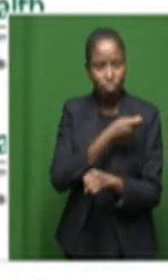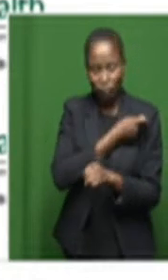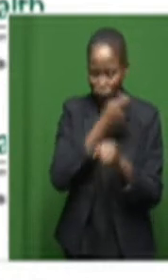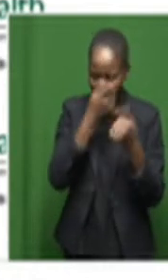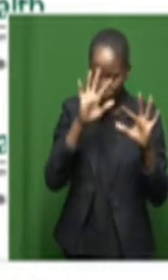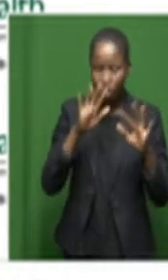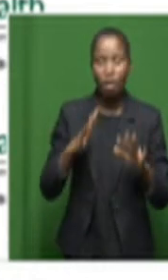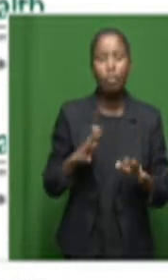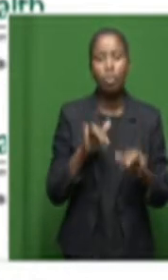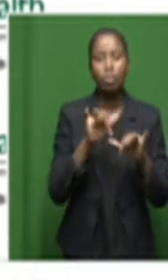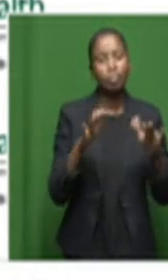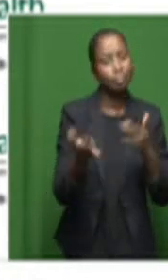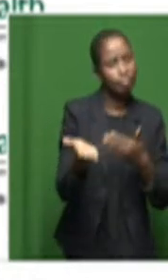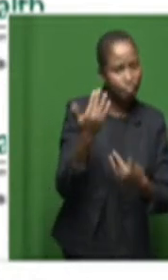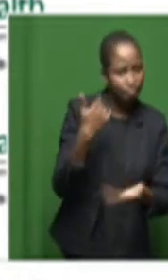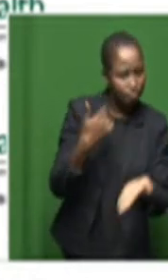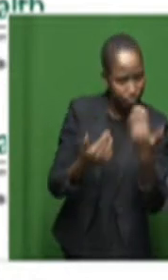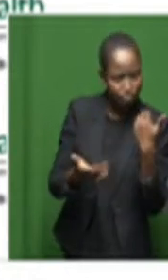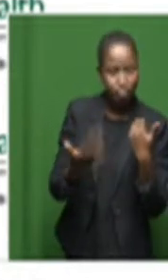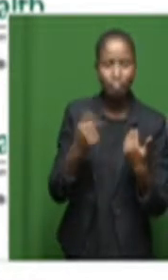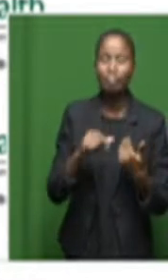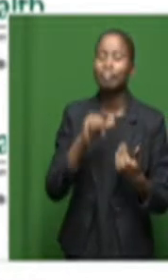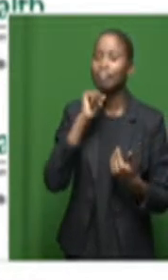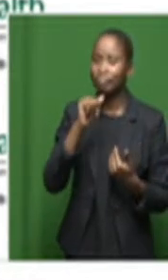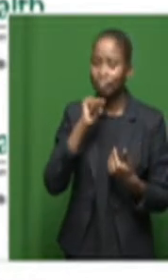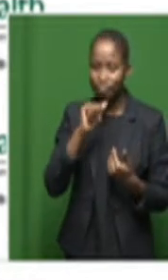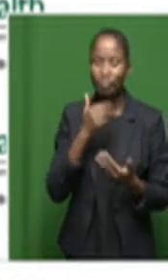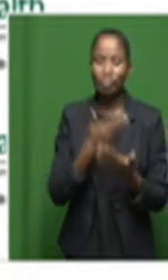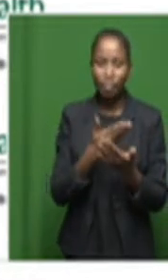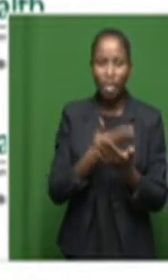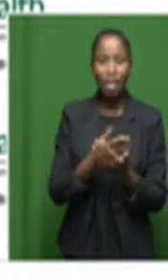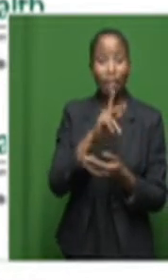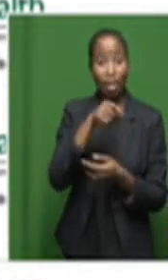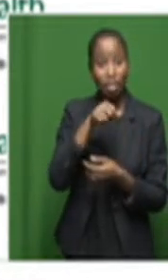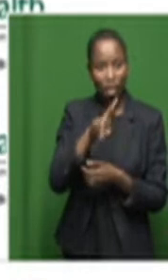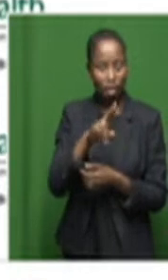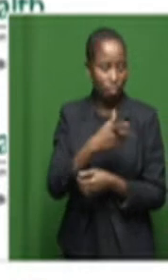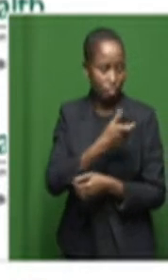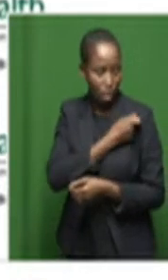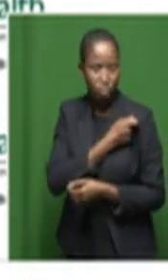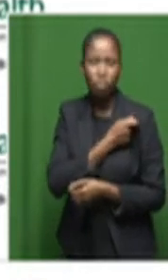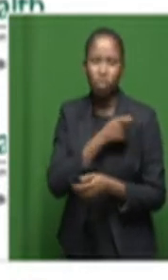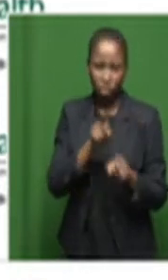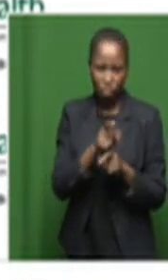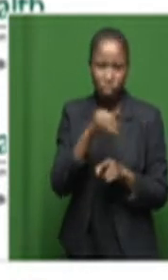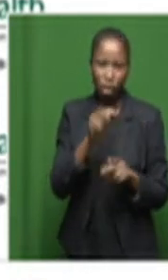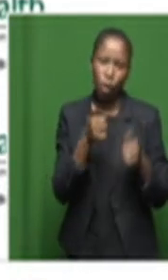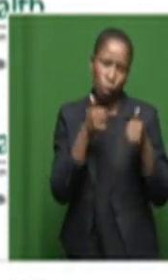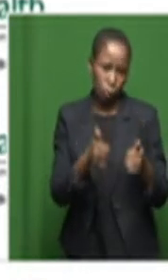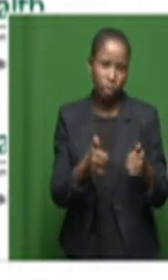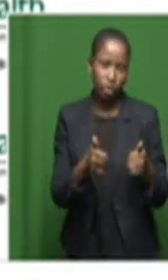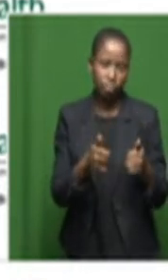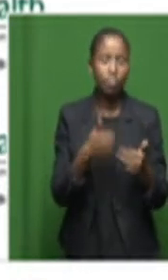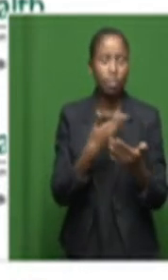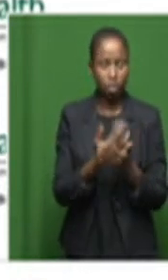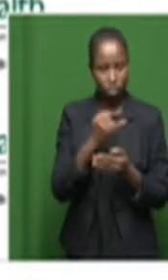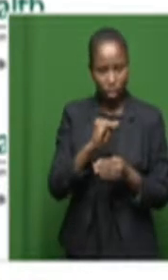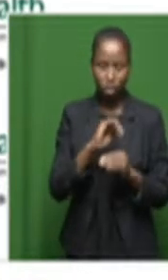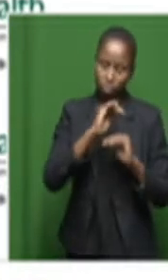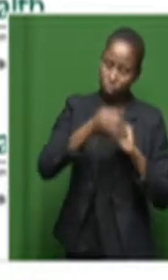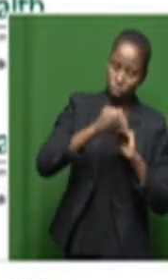please come forward, because even the single dose is a good protection against severe illness and